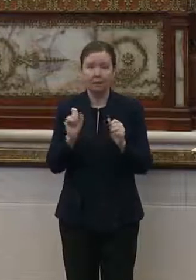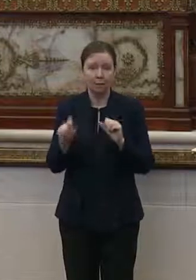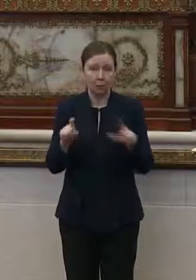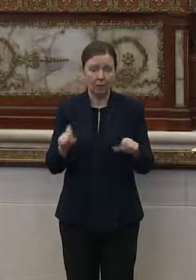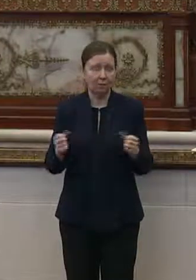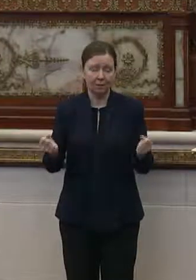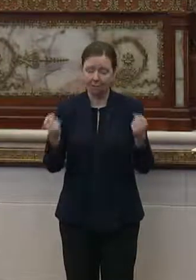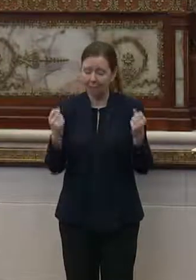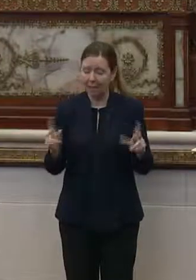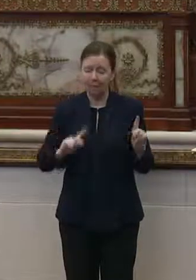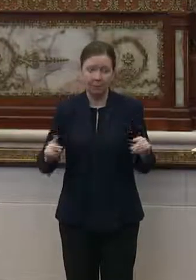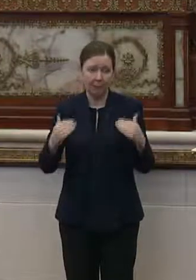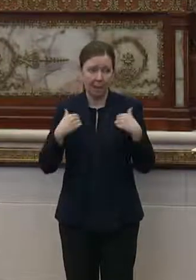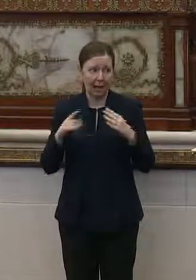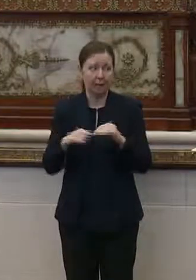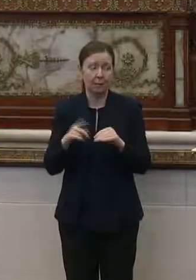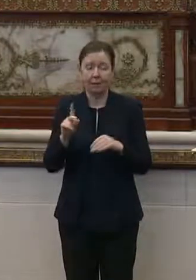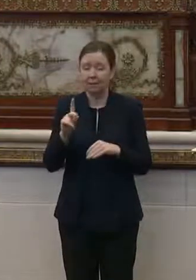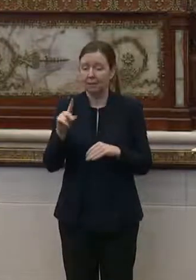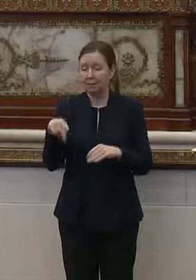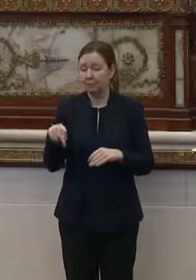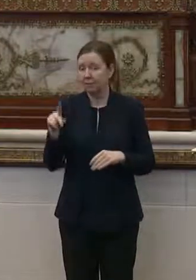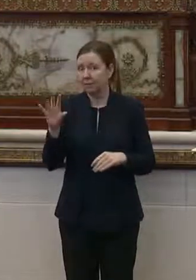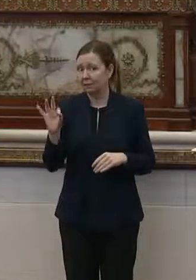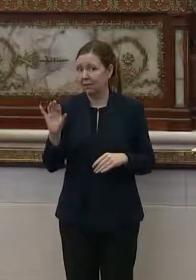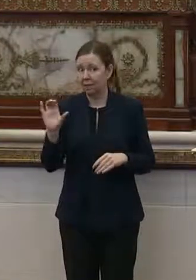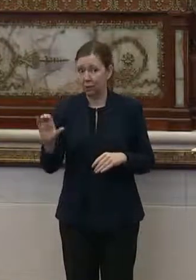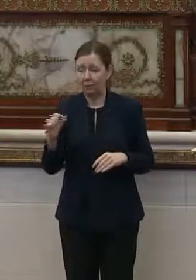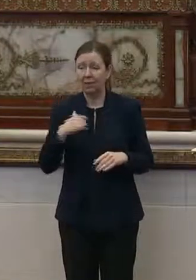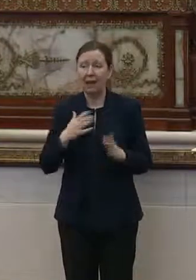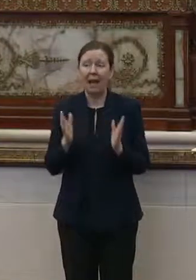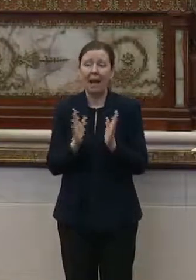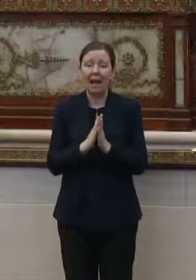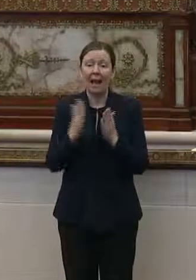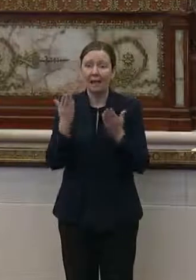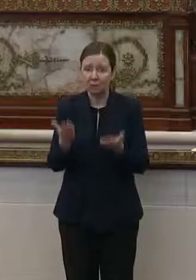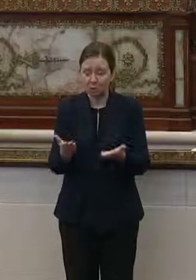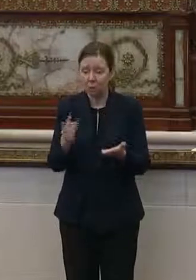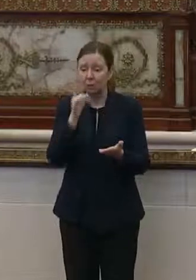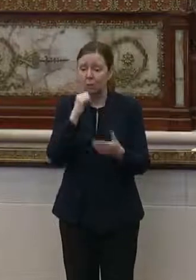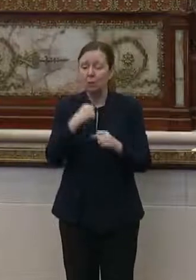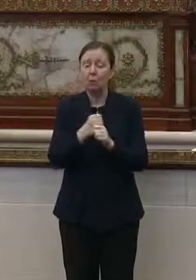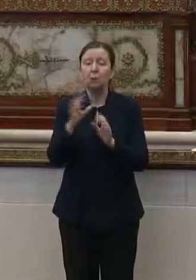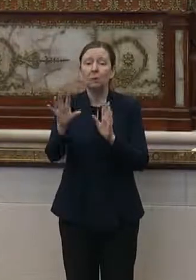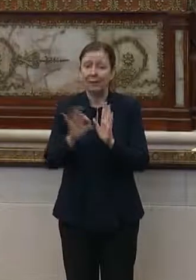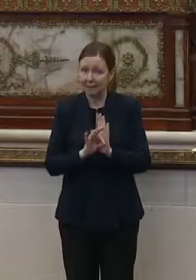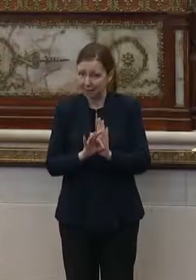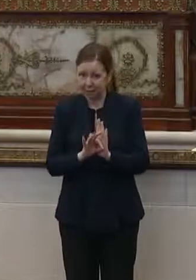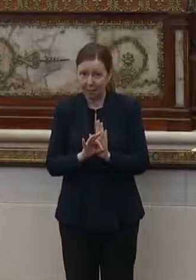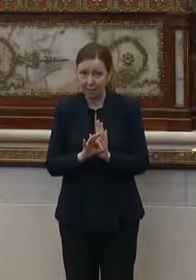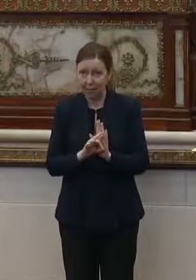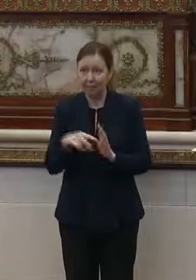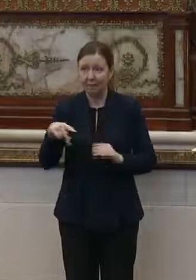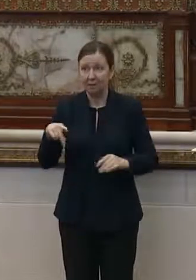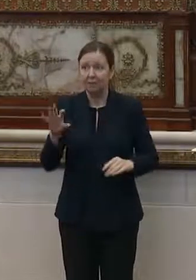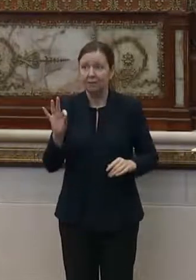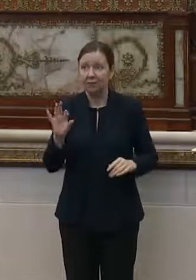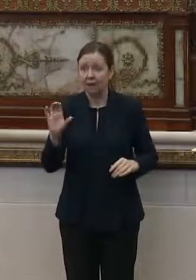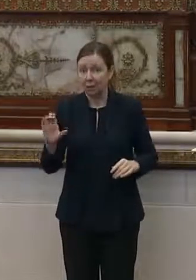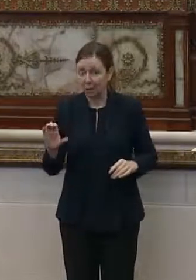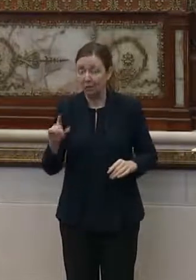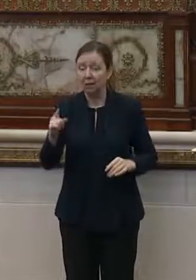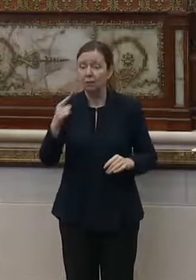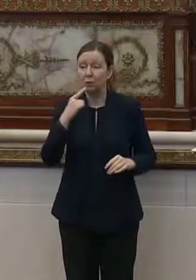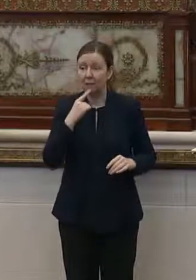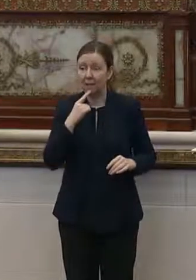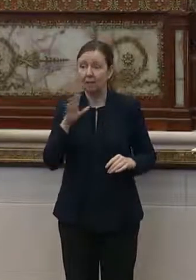number of people raised regarding Philly fighting COVID, I asked you who made the selection of Philly fighting COVID, and you